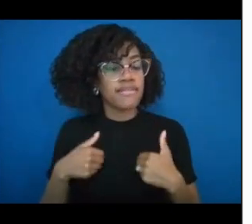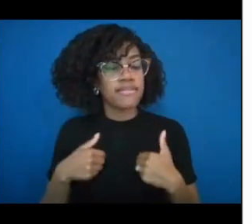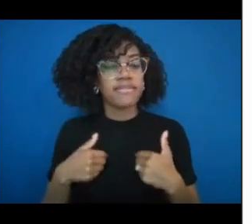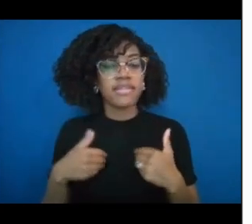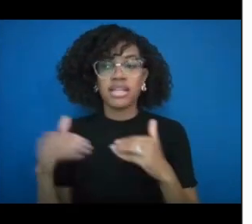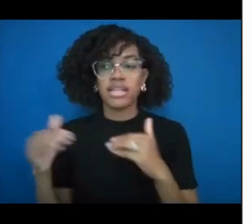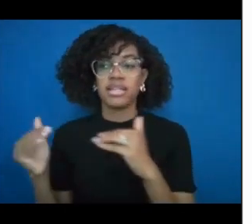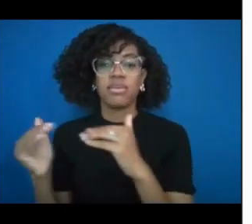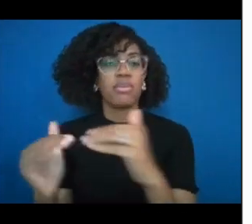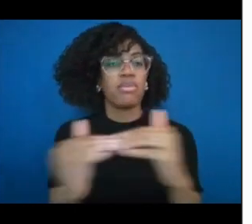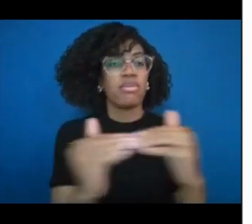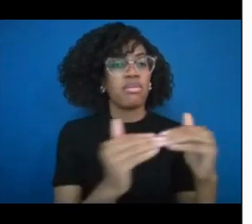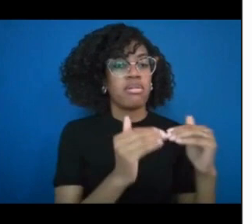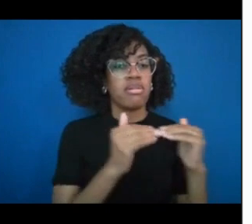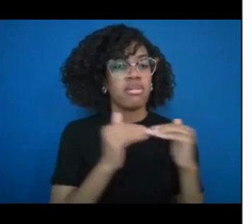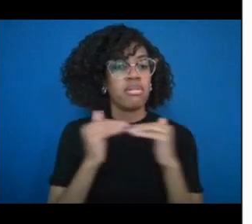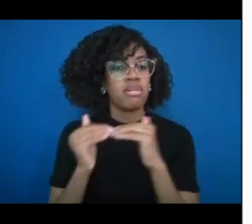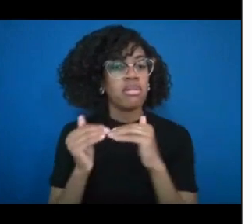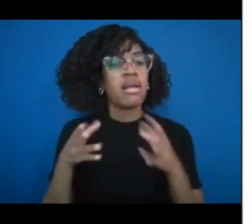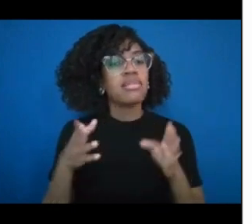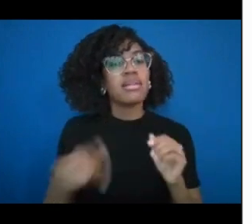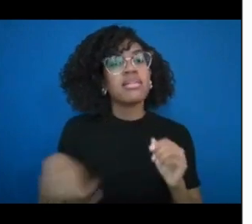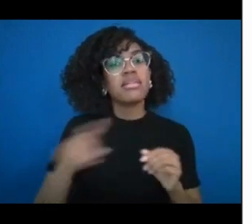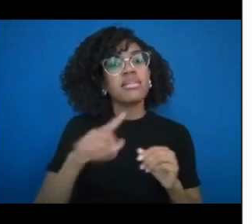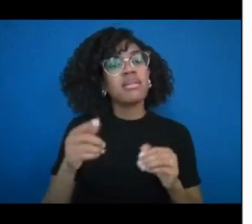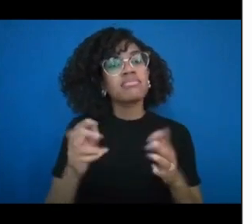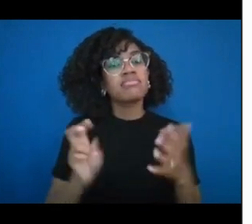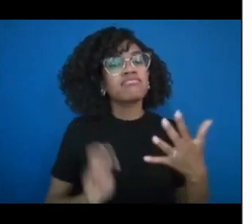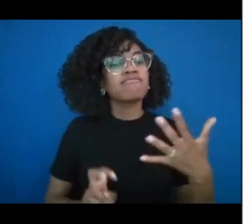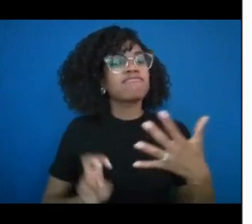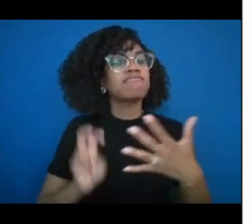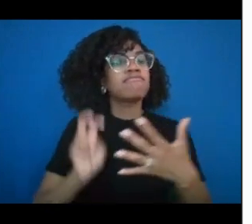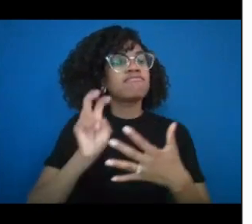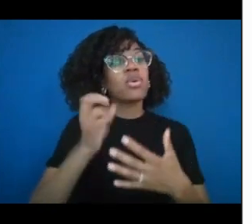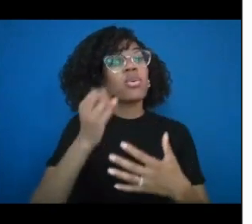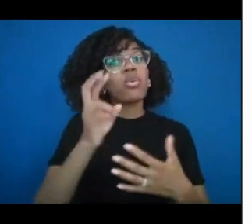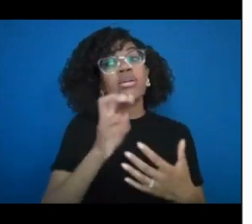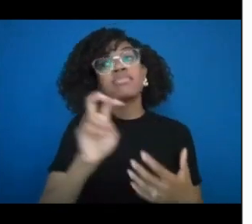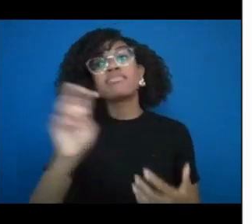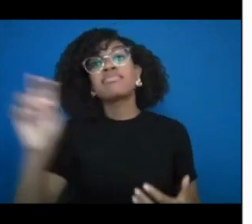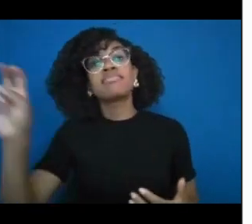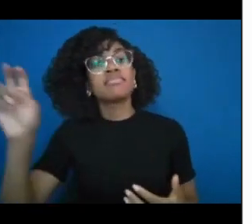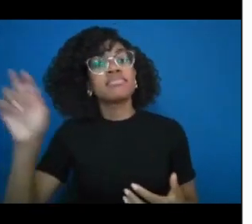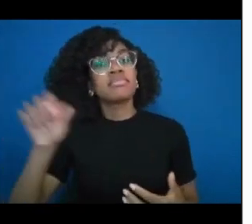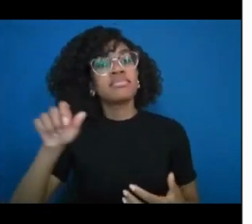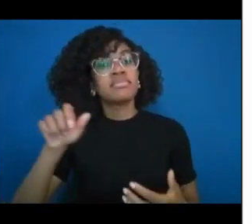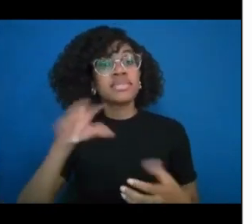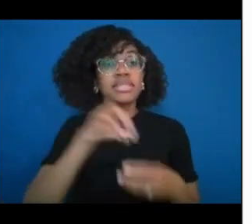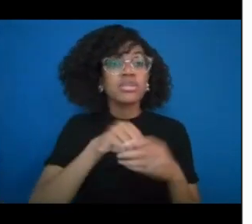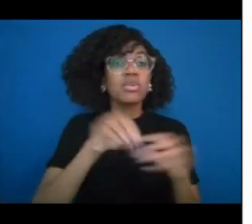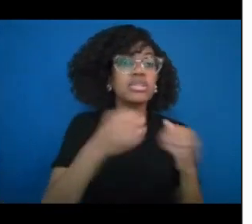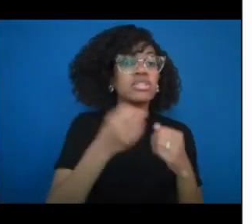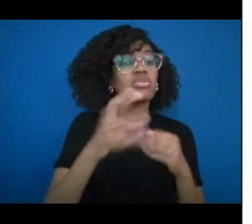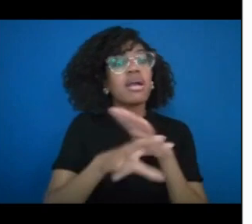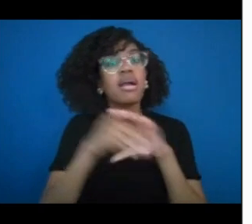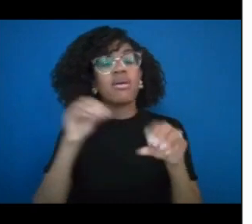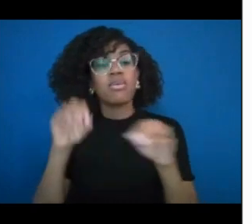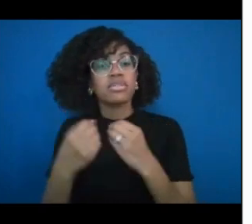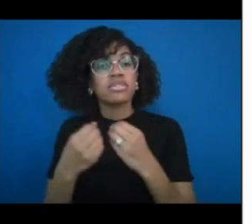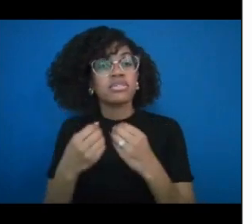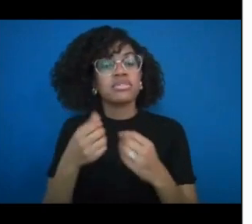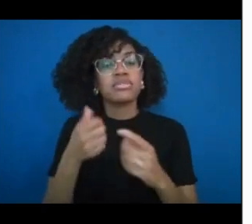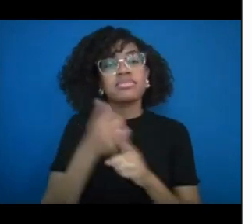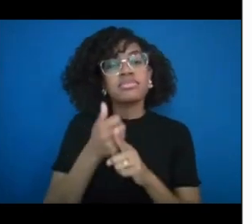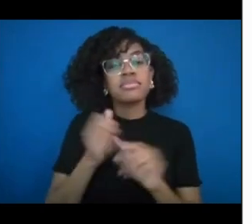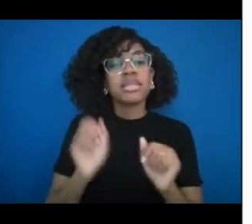and allow them to progress to future good jobs within their organization or elsewhere. They have transparent promotion